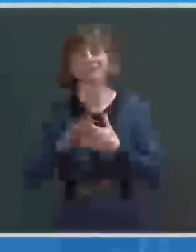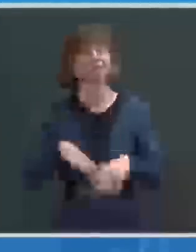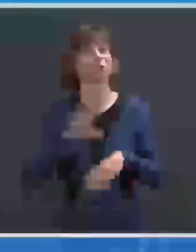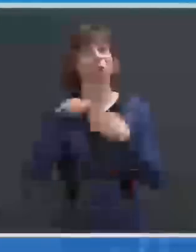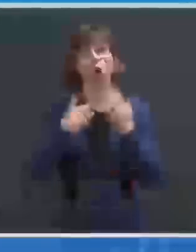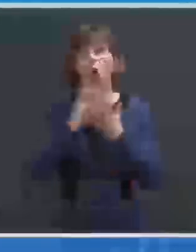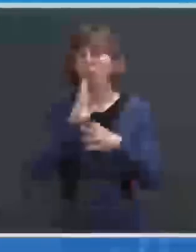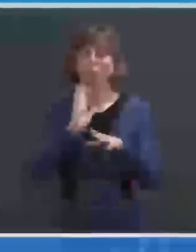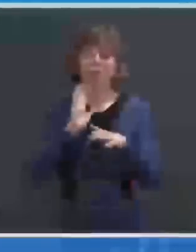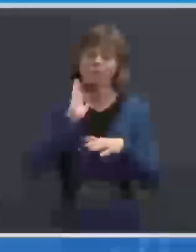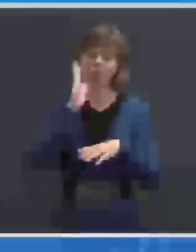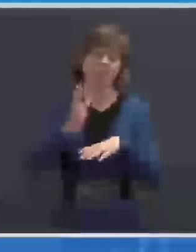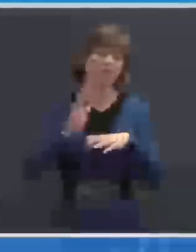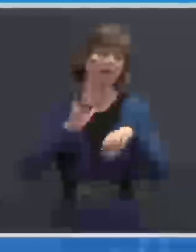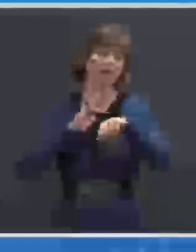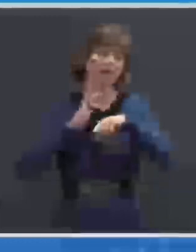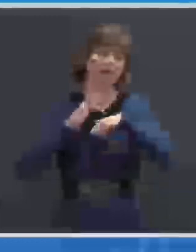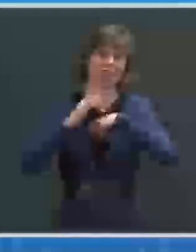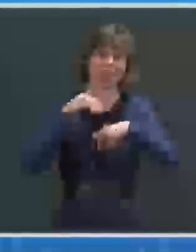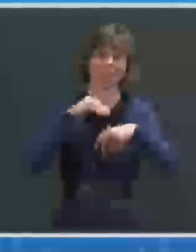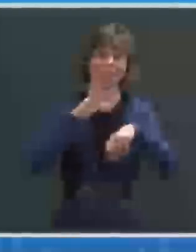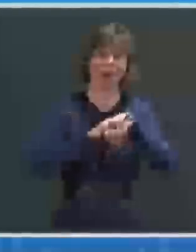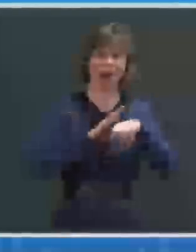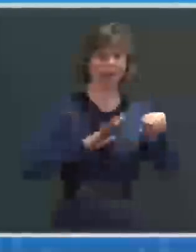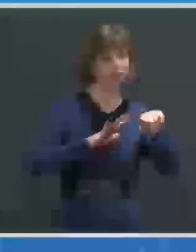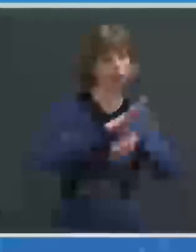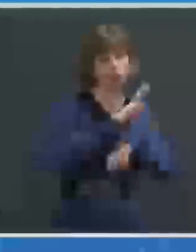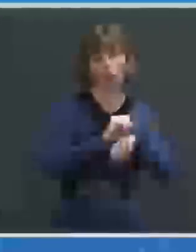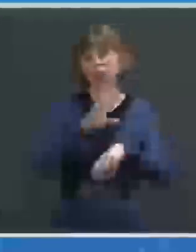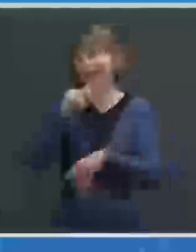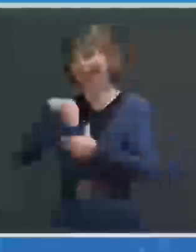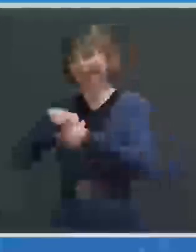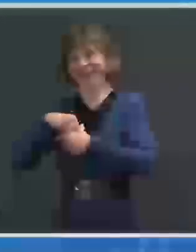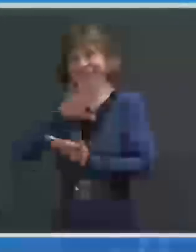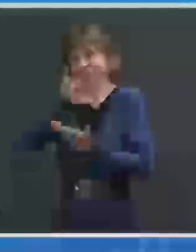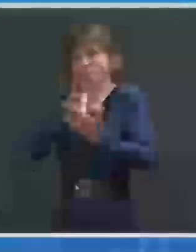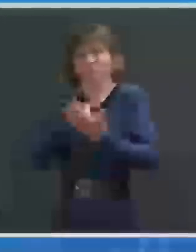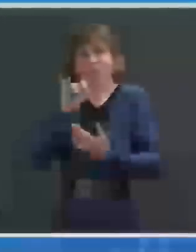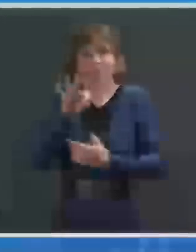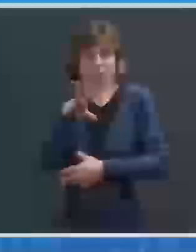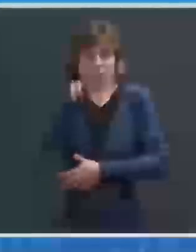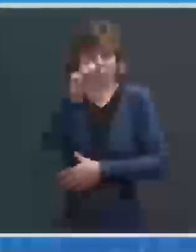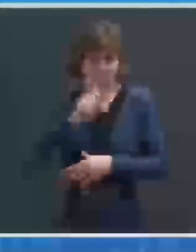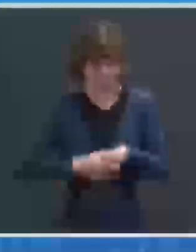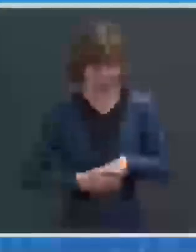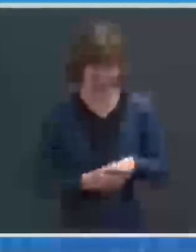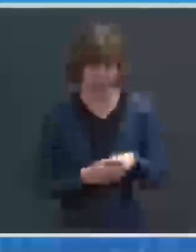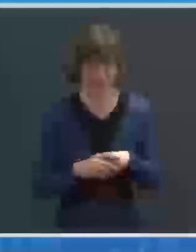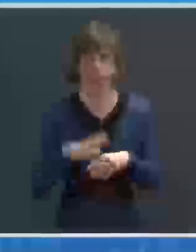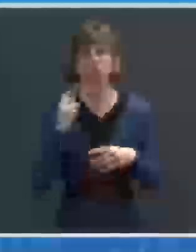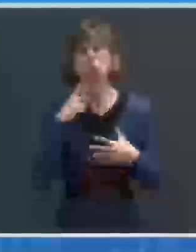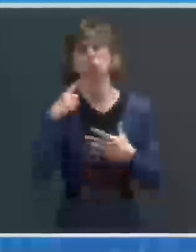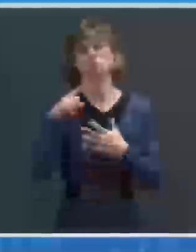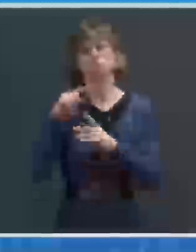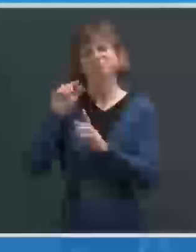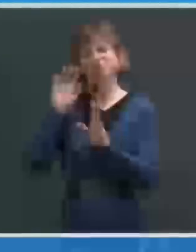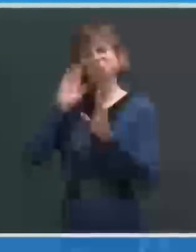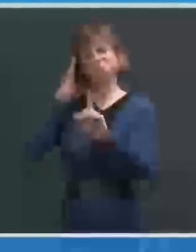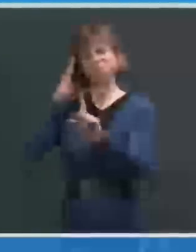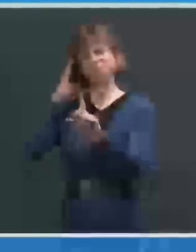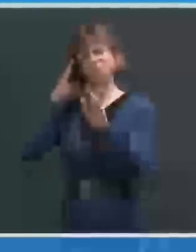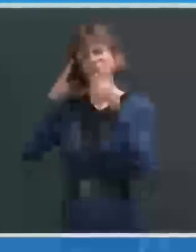heartland. So I just want to briefly talk about some of the clinical benefits of the J&J vaccine from a healthcare